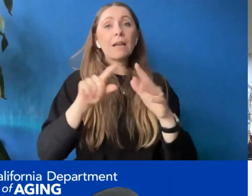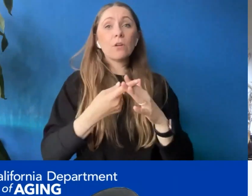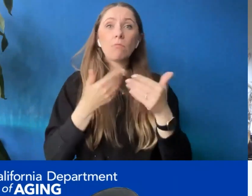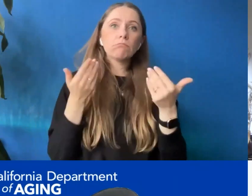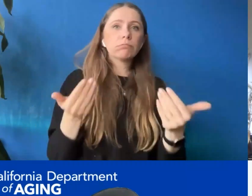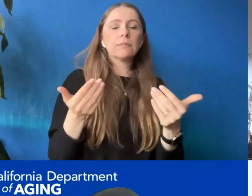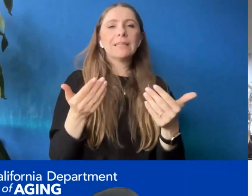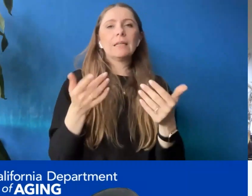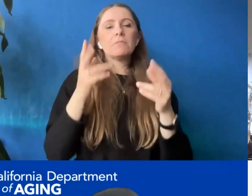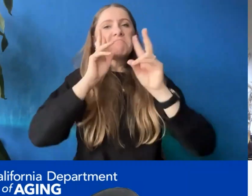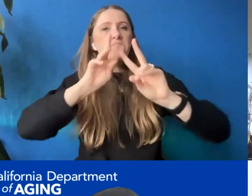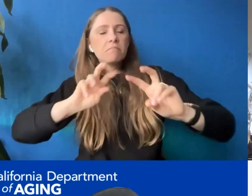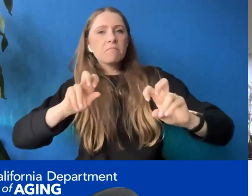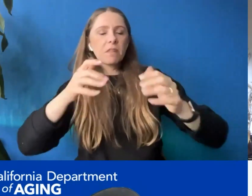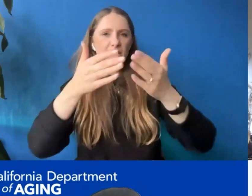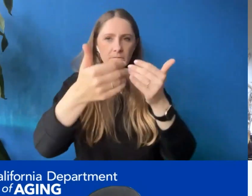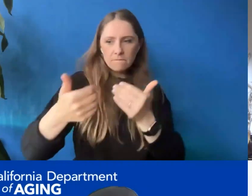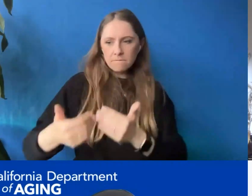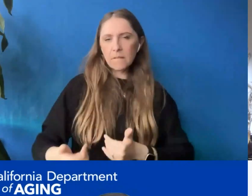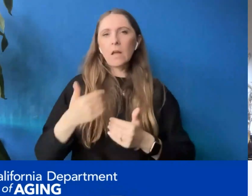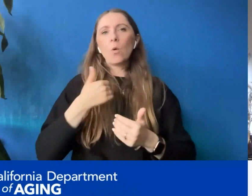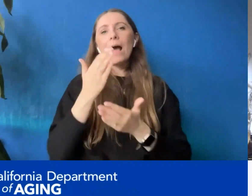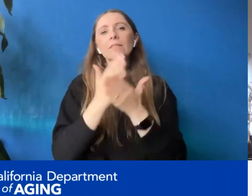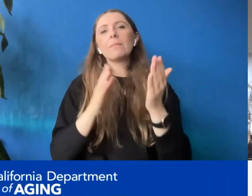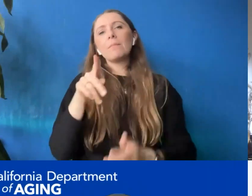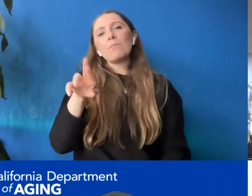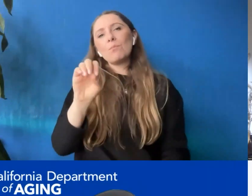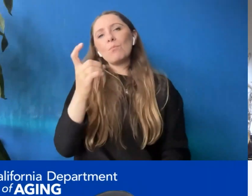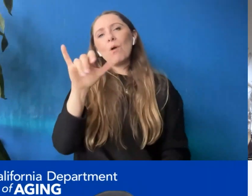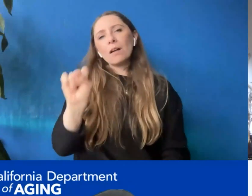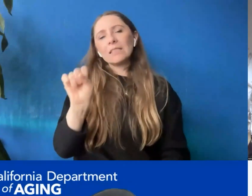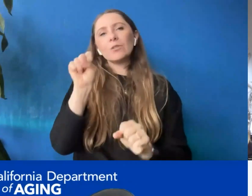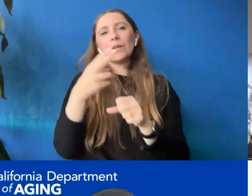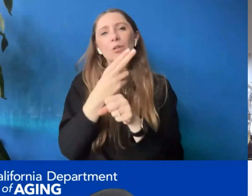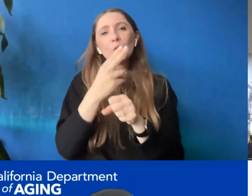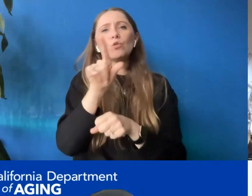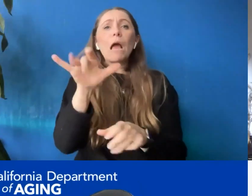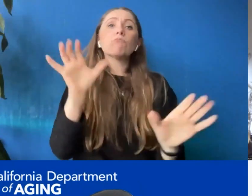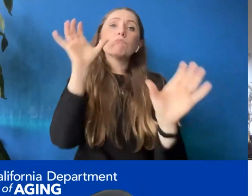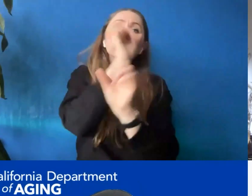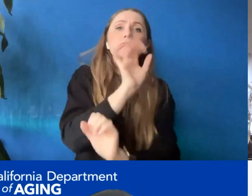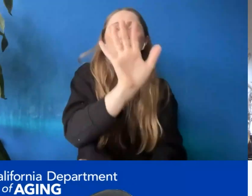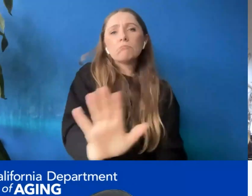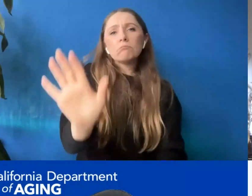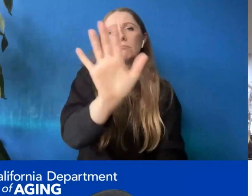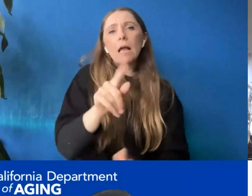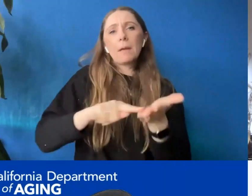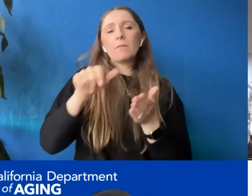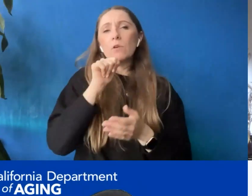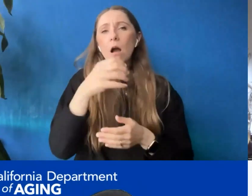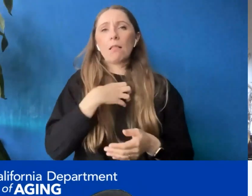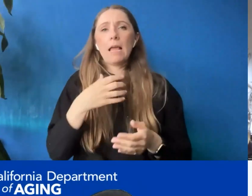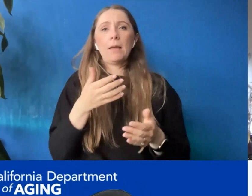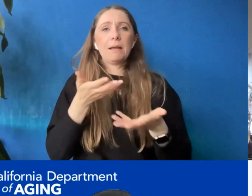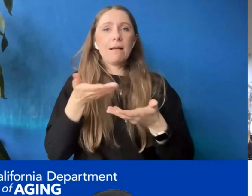to dissect that. There's proxies and other ways you can approximate payment for non-claims encounters, but then we'll also have